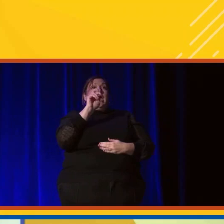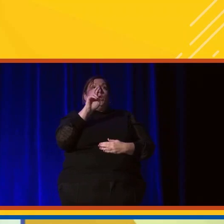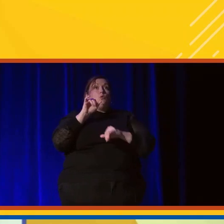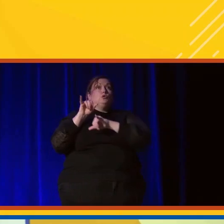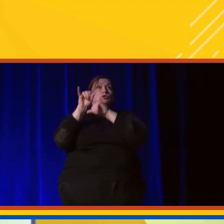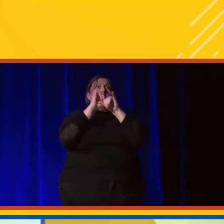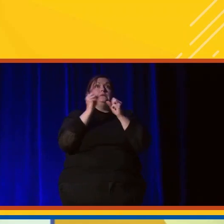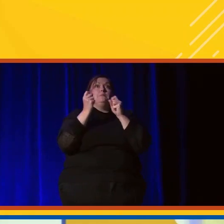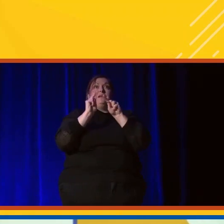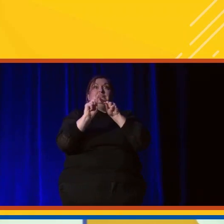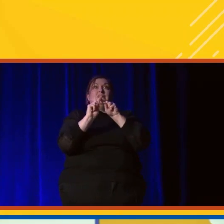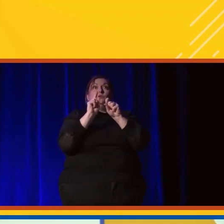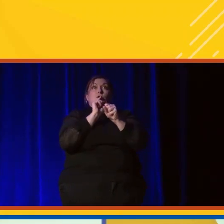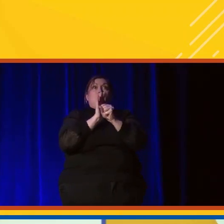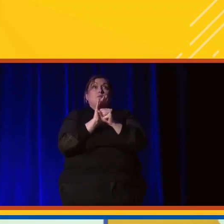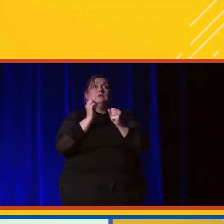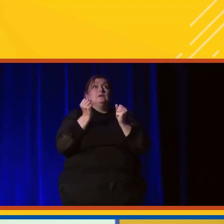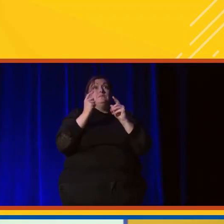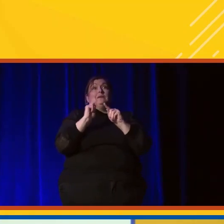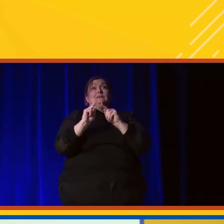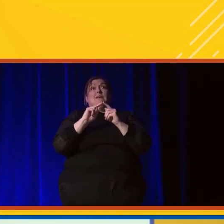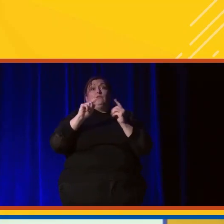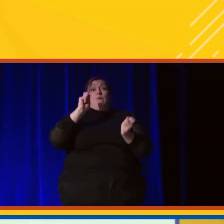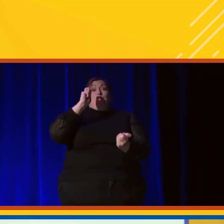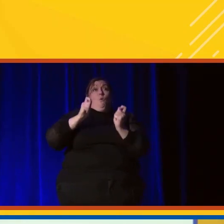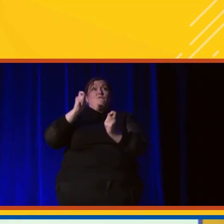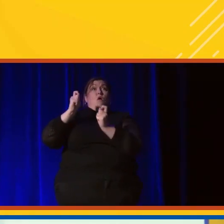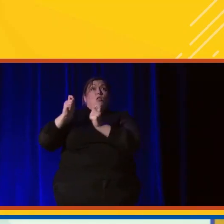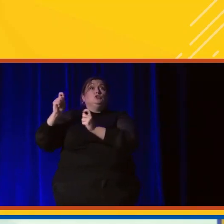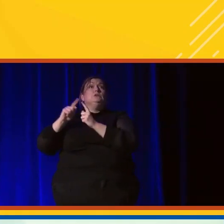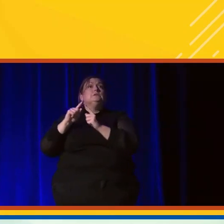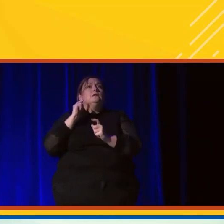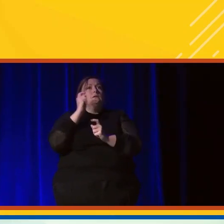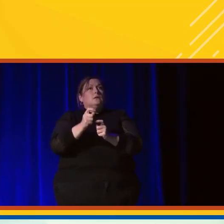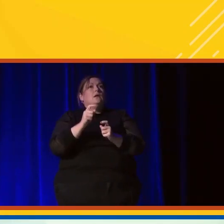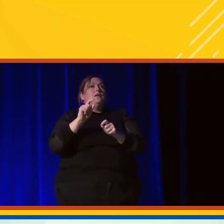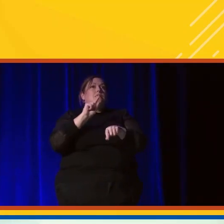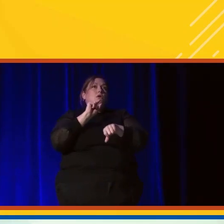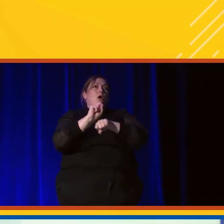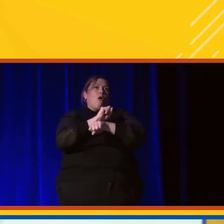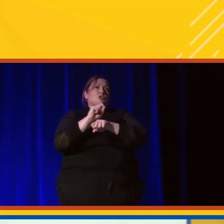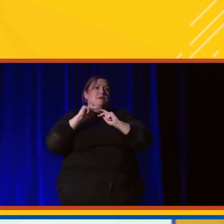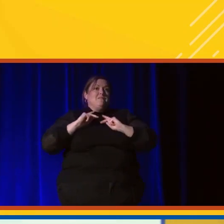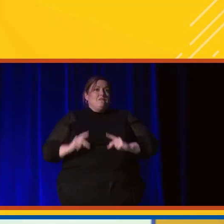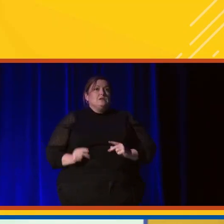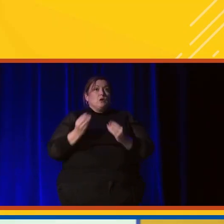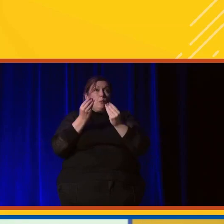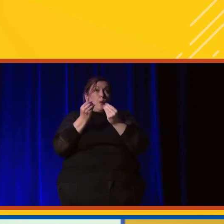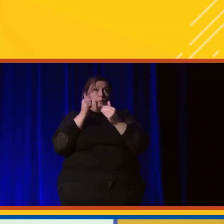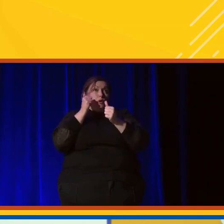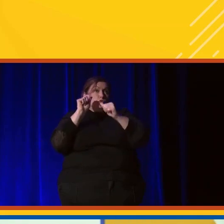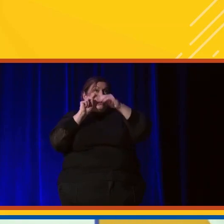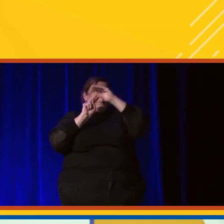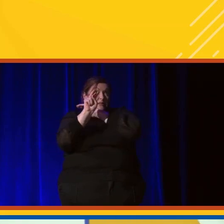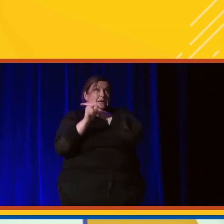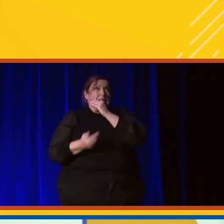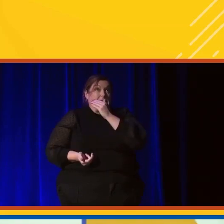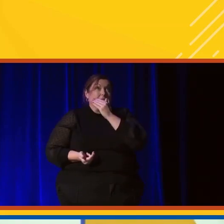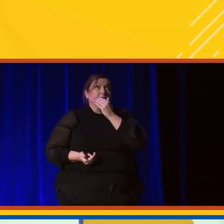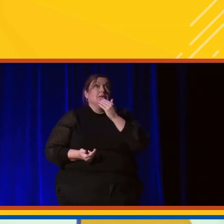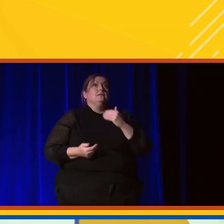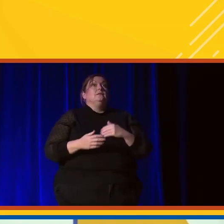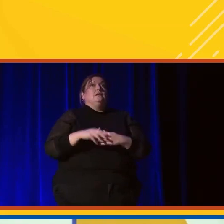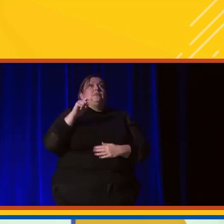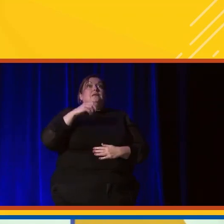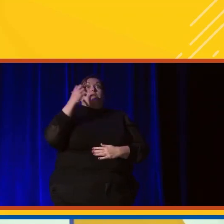many different conformations and many, many different morphologies that contribute to the ultimate physical property that you're trying to predict. So this ends up being